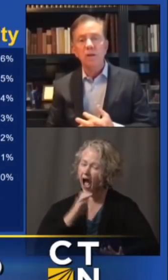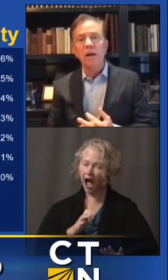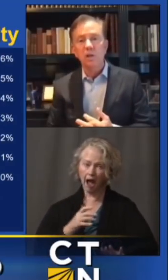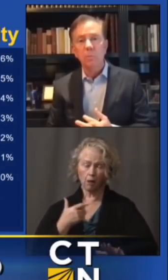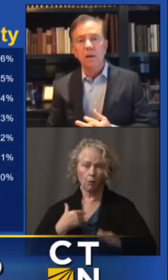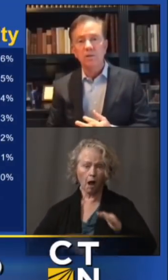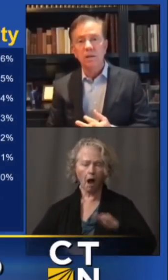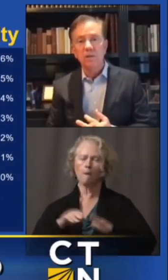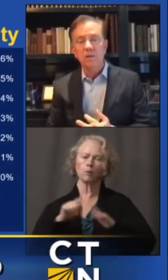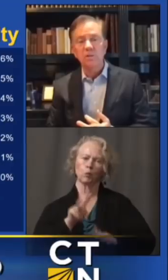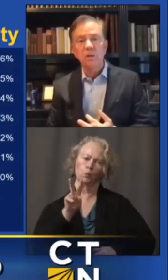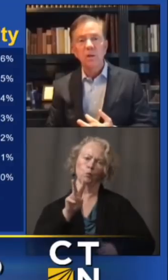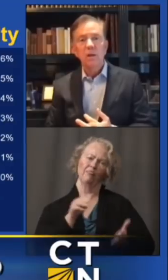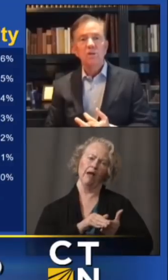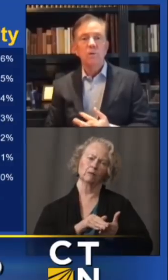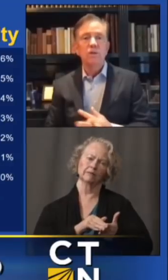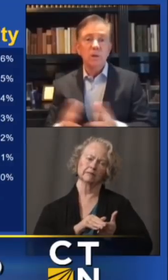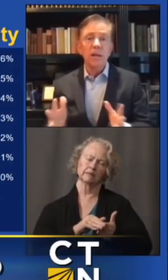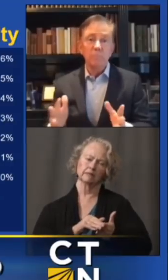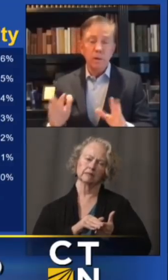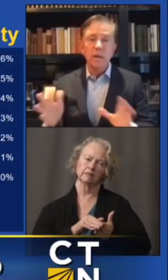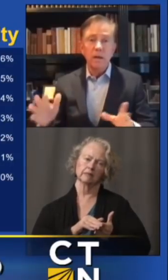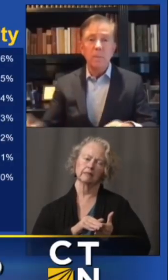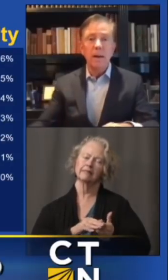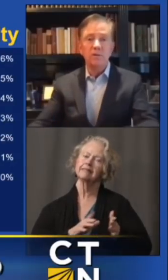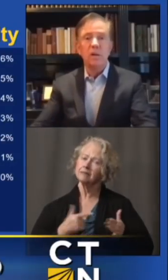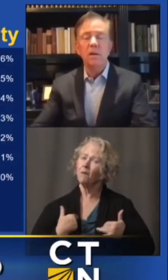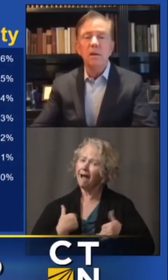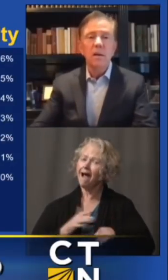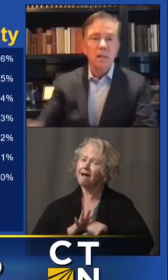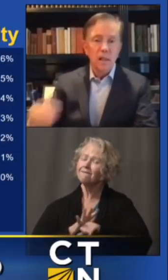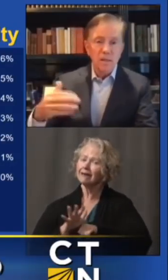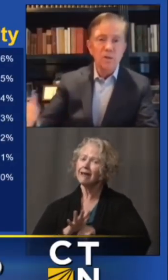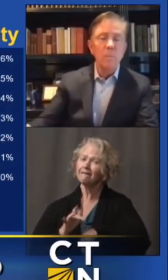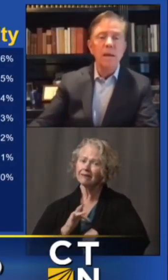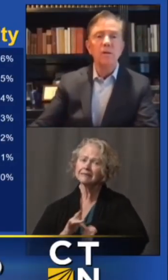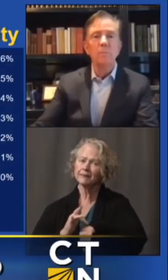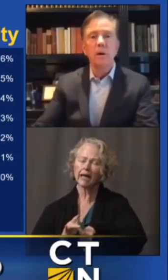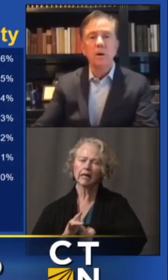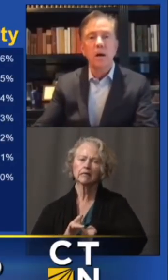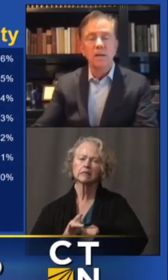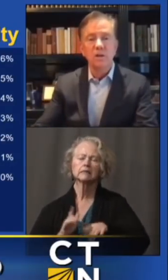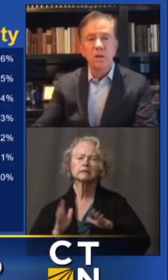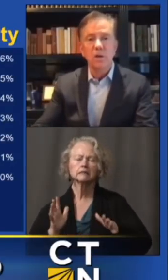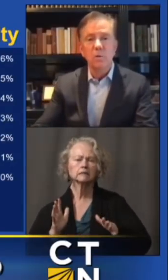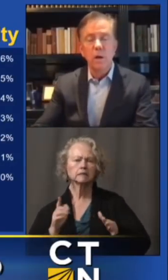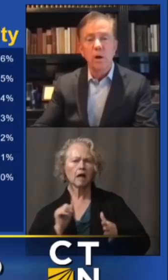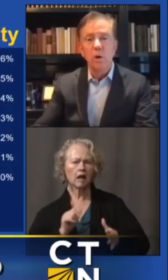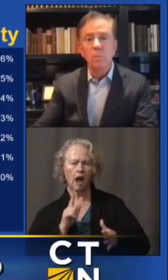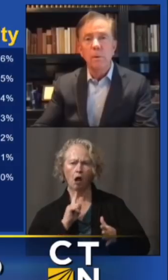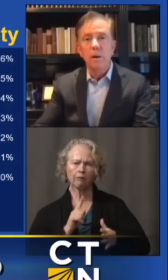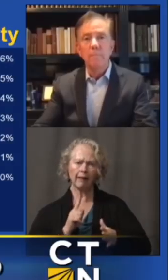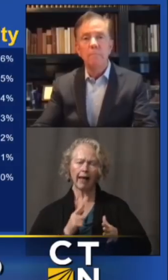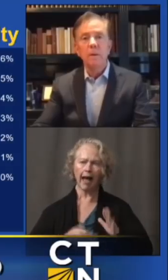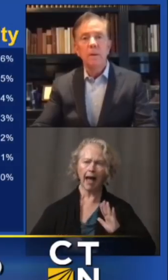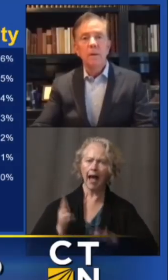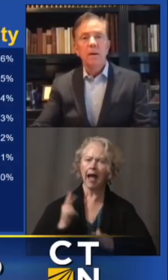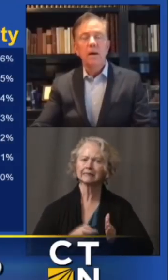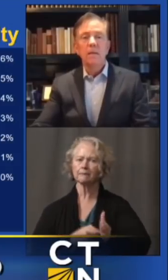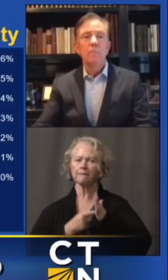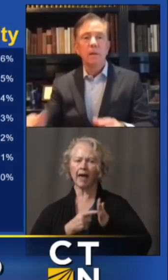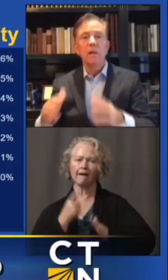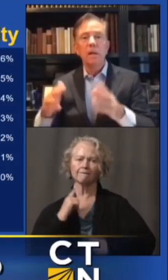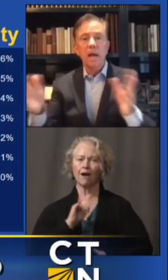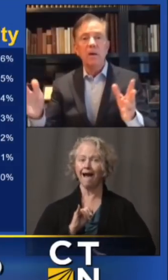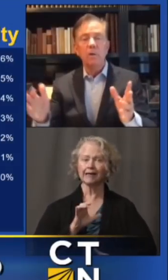2,000 hospitalizations. So we still have plenty of capacity, less demand upon our ICU, we hope.